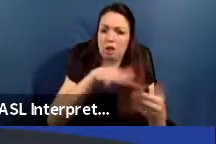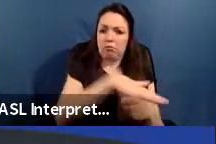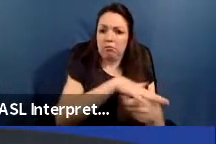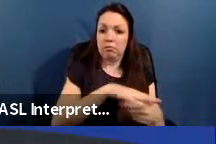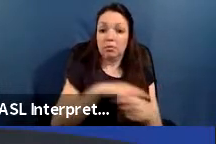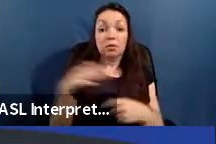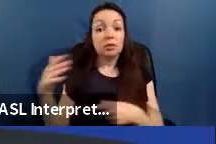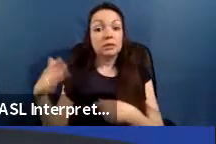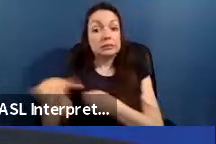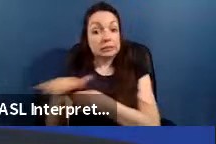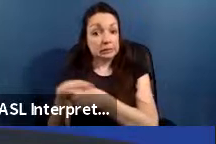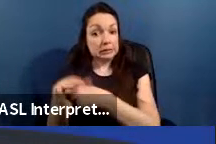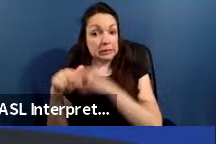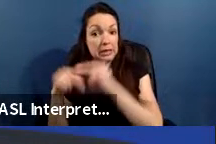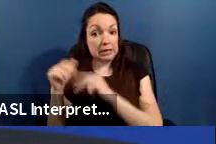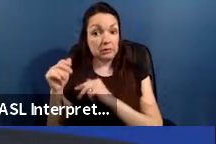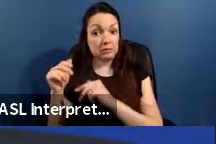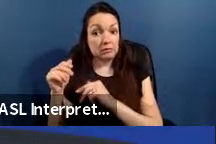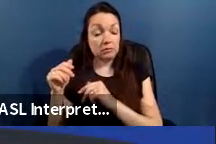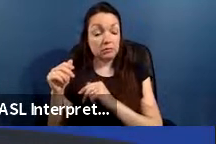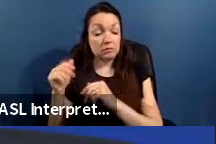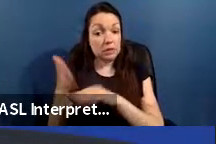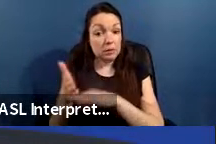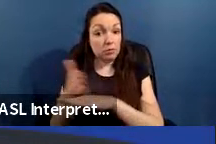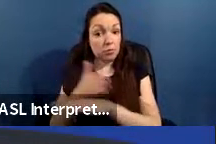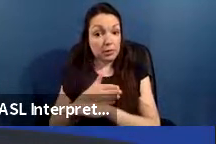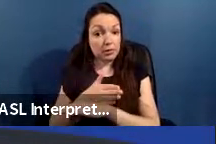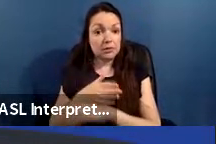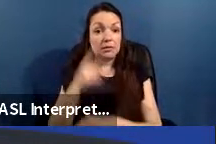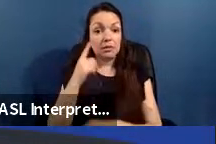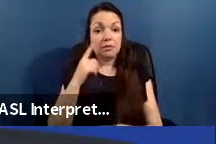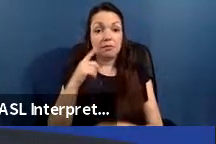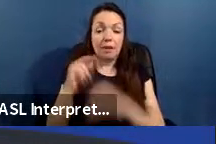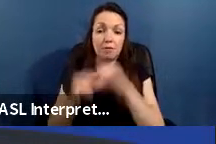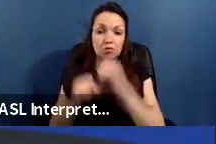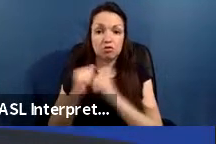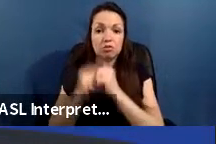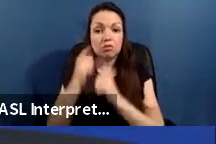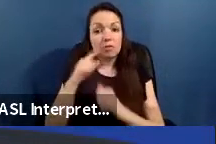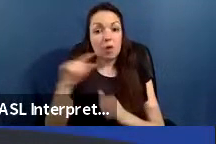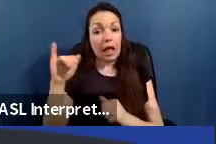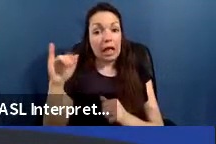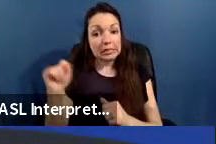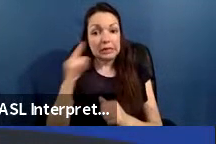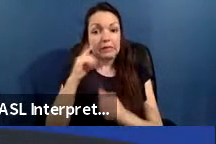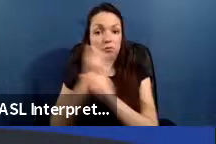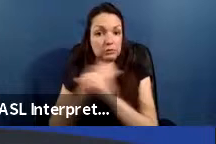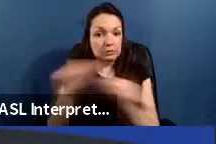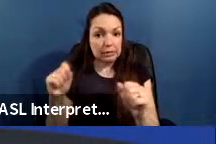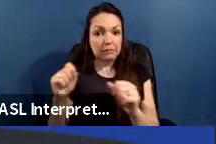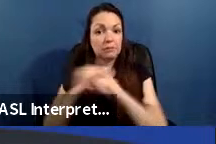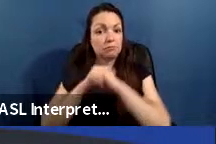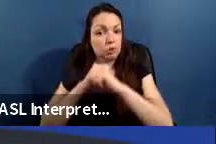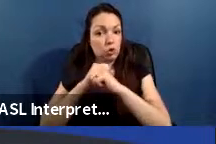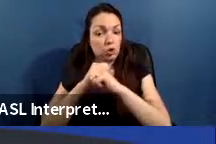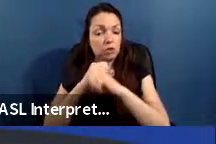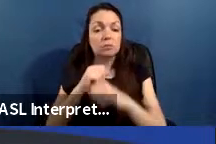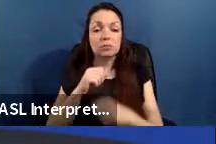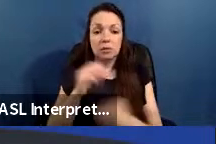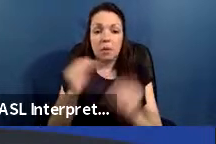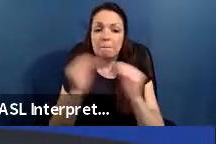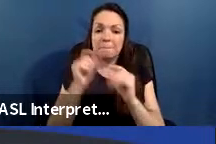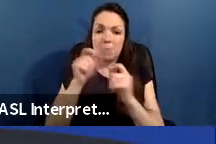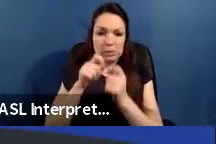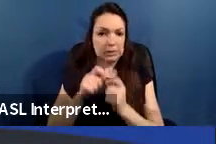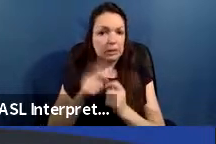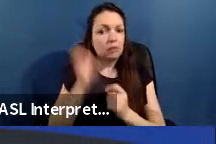new playgrounds and turf fields, and infrastructure for IT and safety and security. The video will be going into much more detail on many